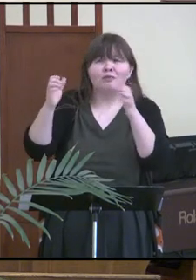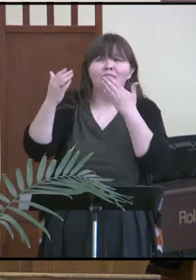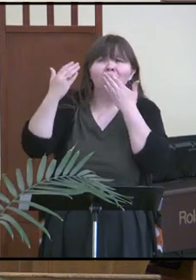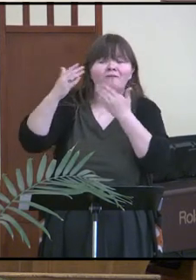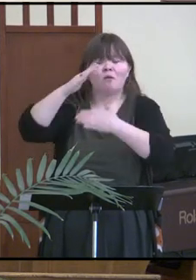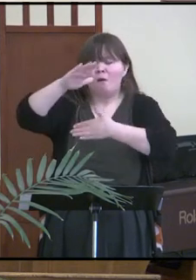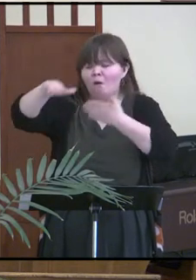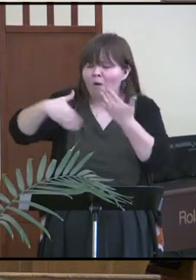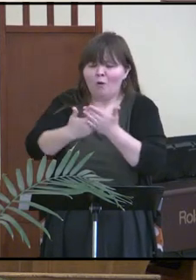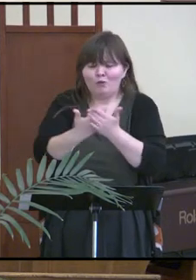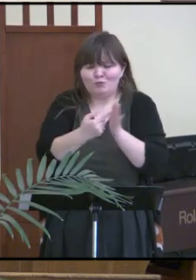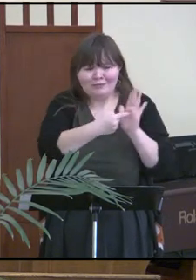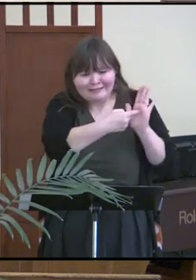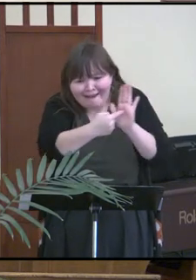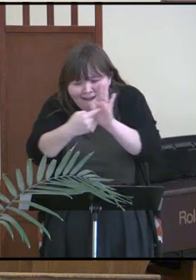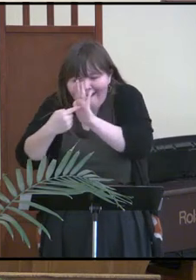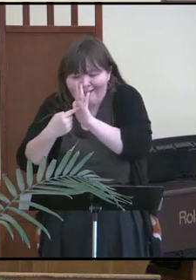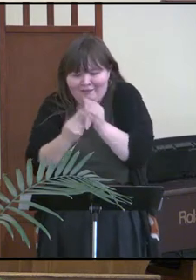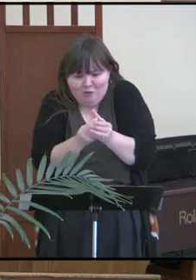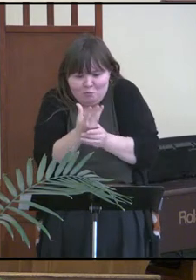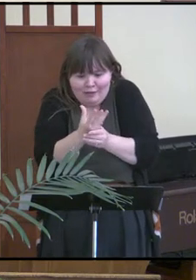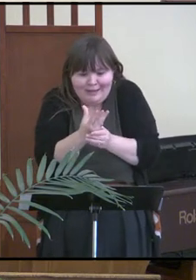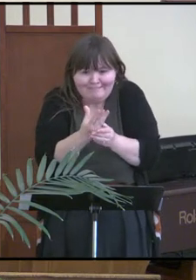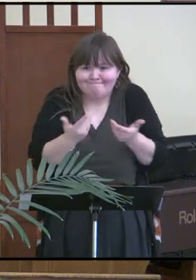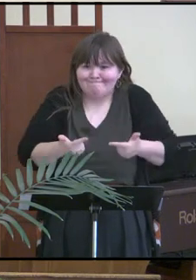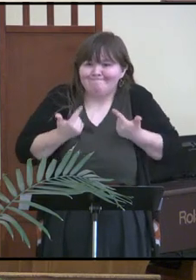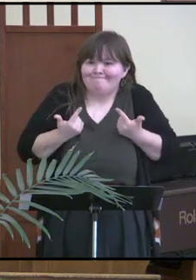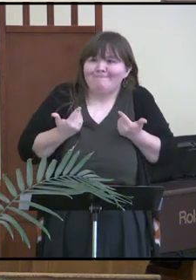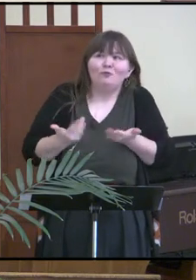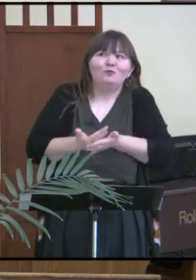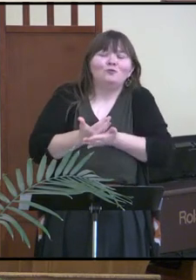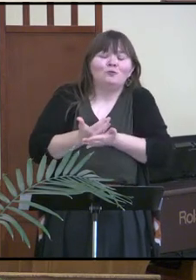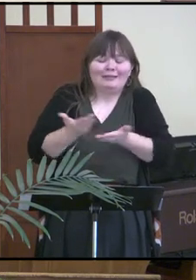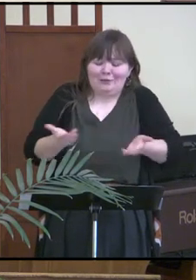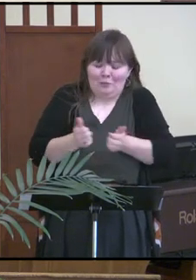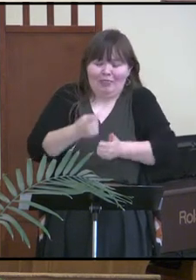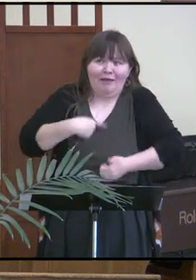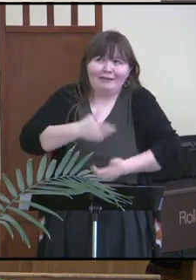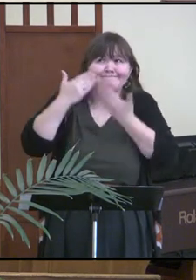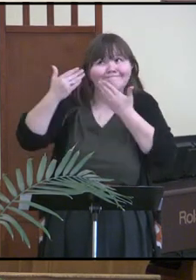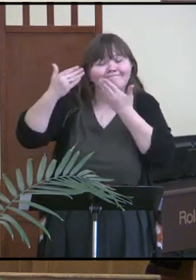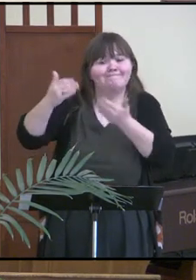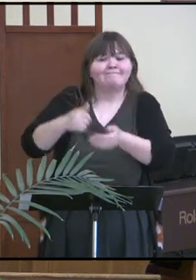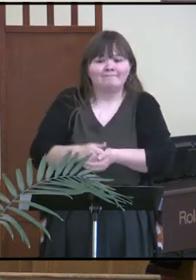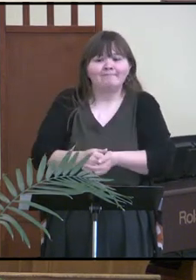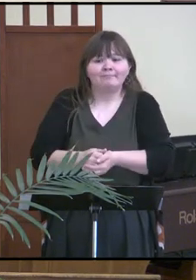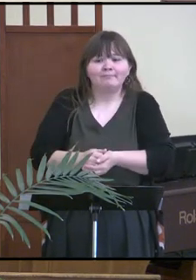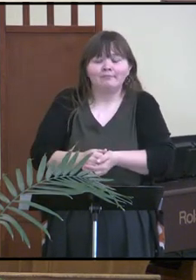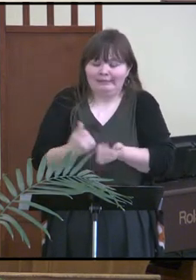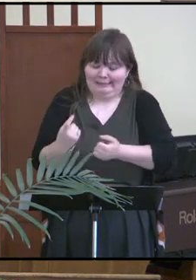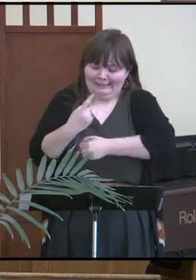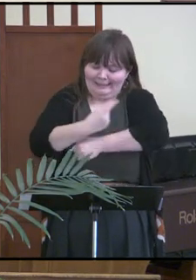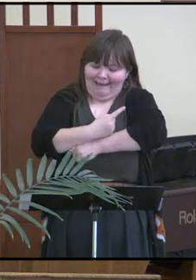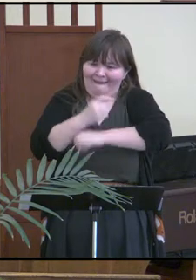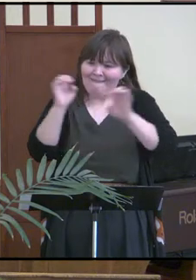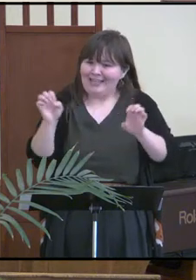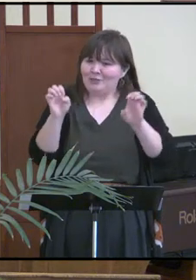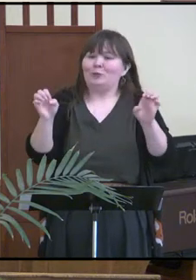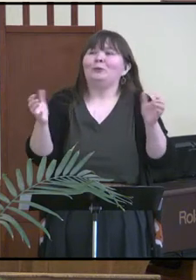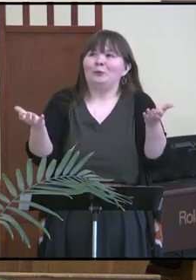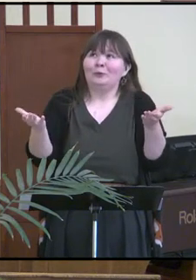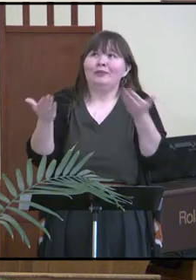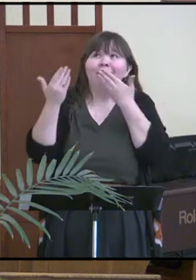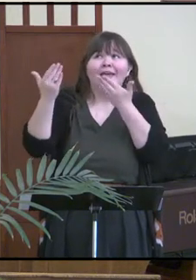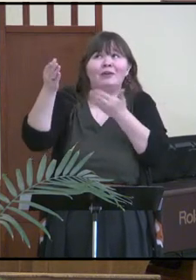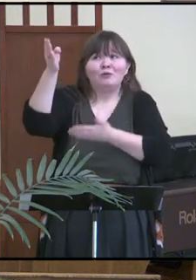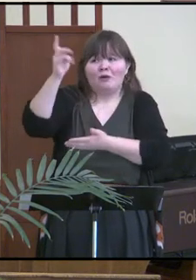new signs of spring, and we thank you that new life is here with us today, the day of Easter. Thank